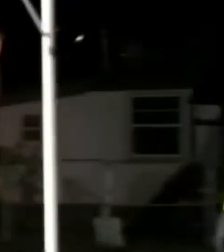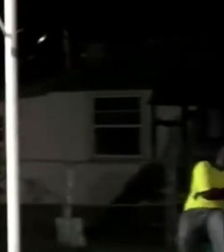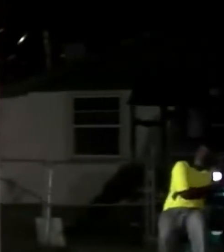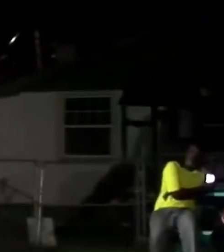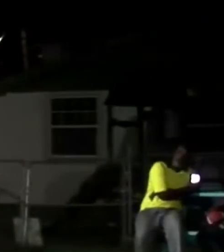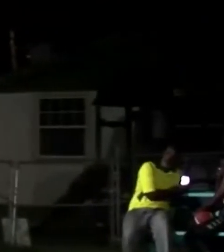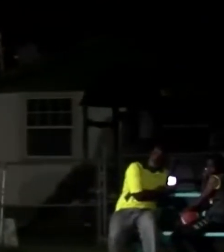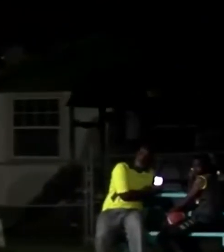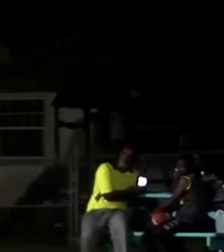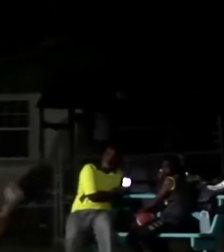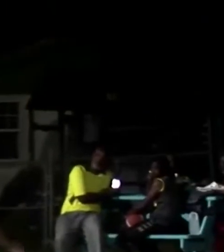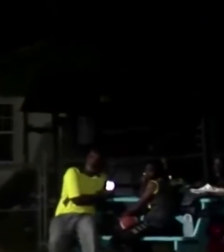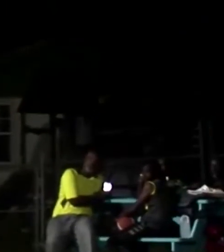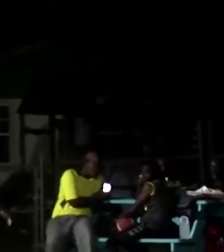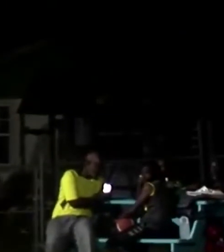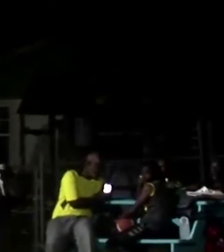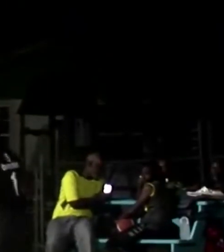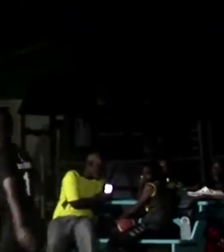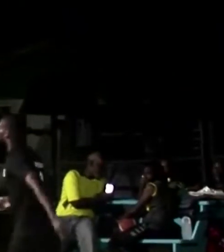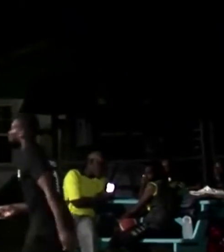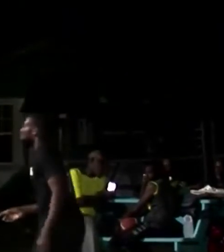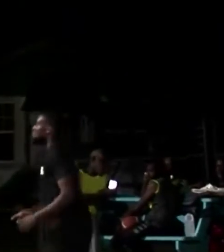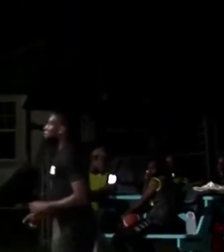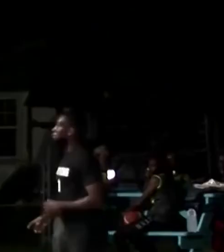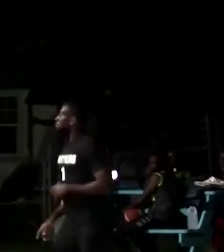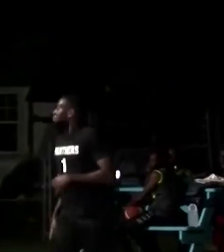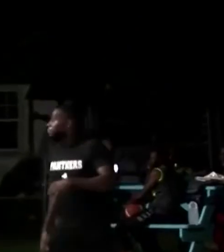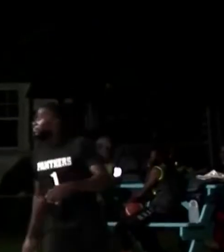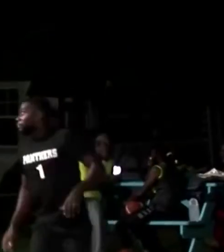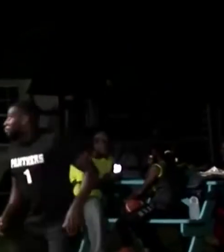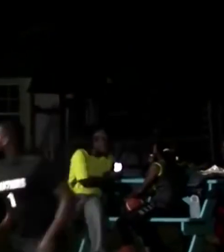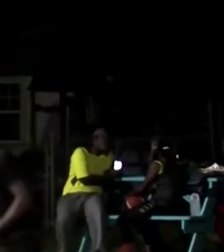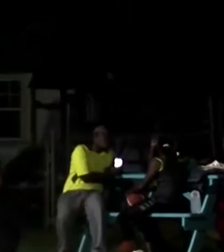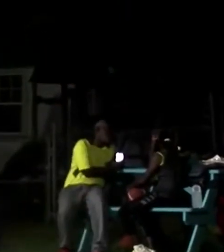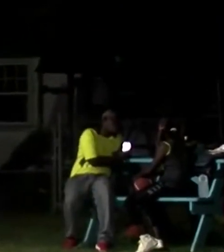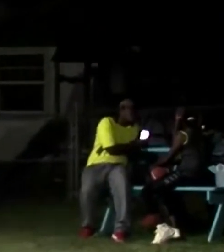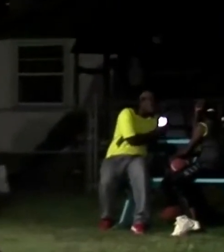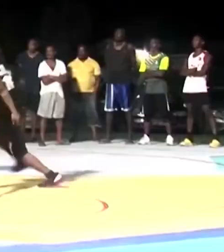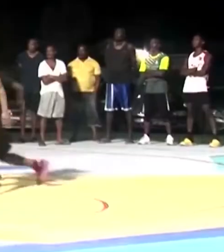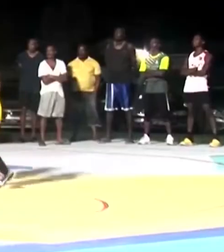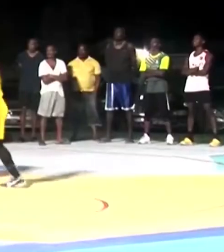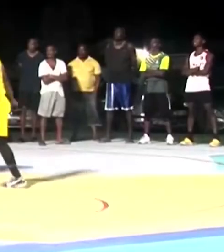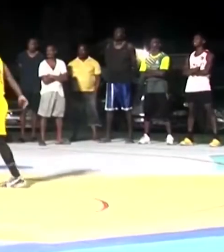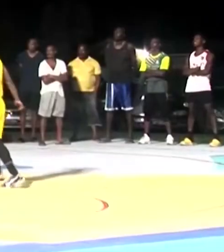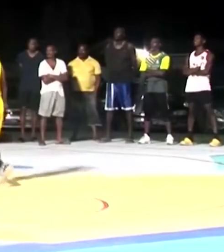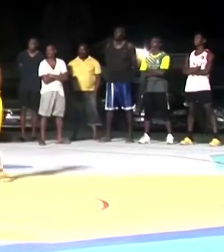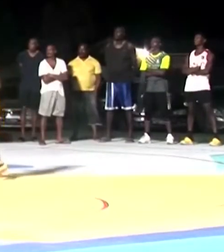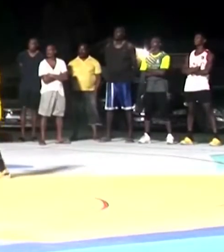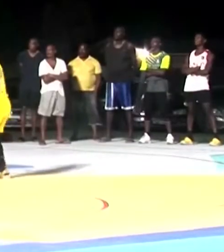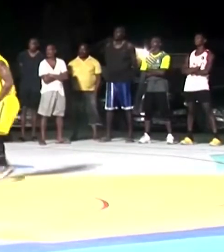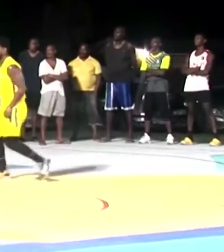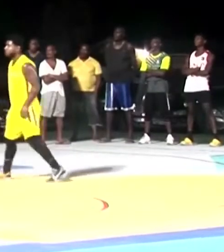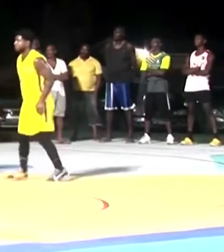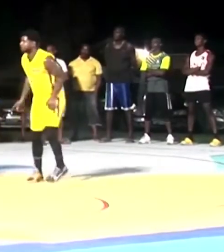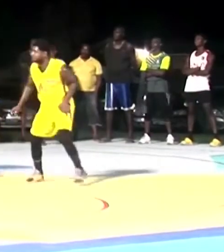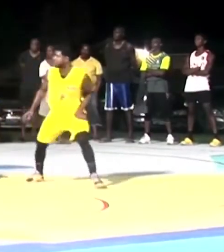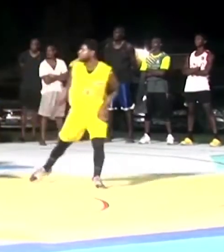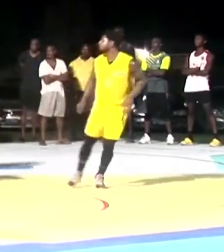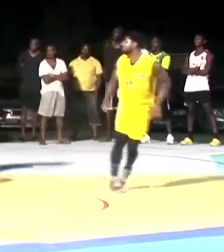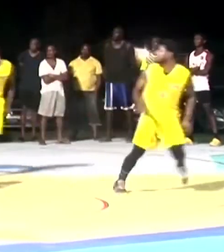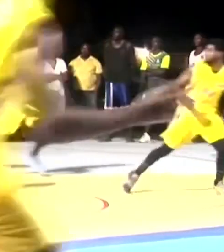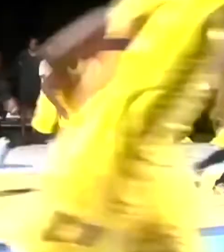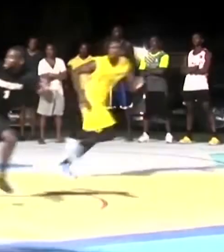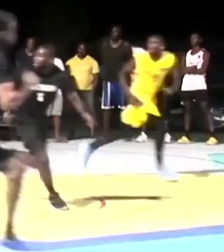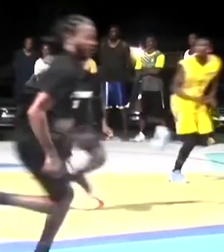Bramall playing provider. David Walks with the bucket, had 11 points. Added spice to the highlight reel.